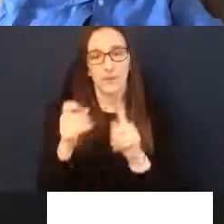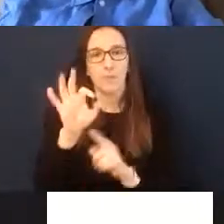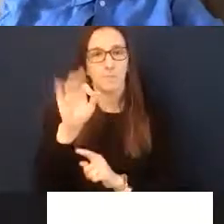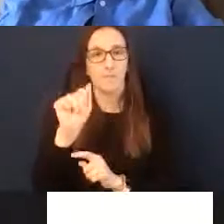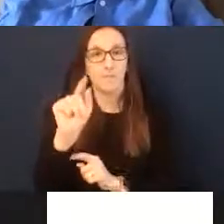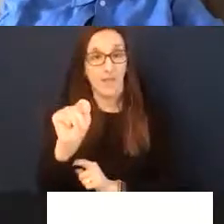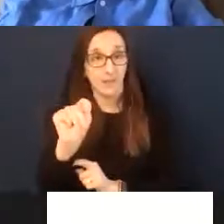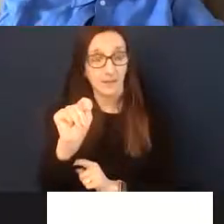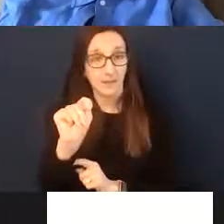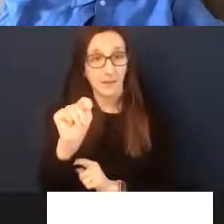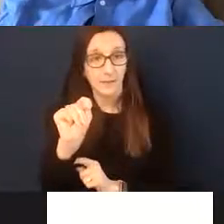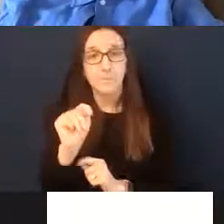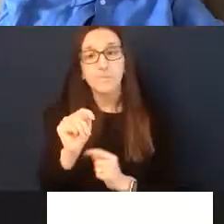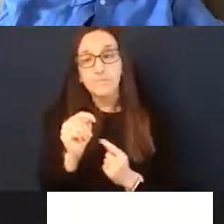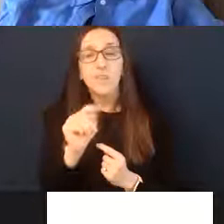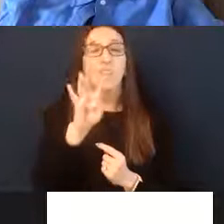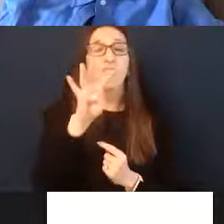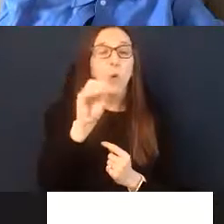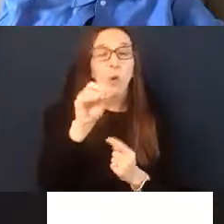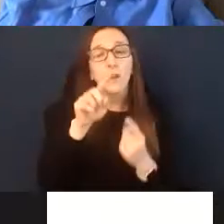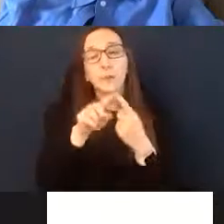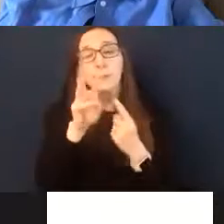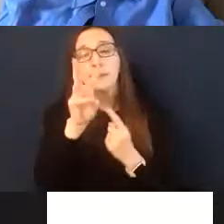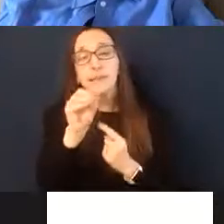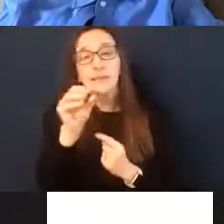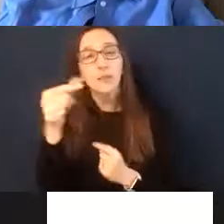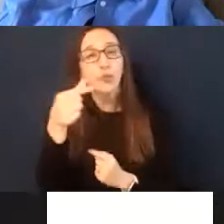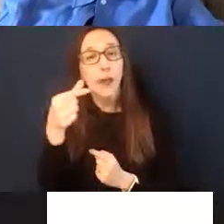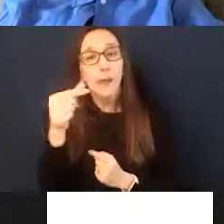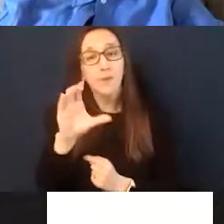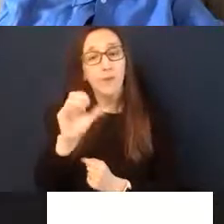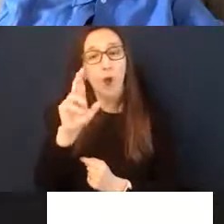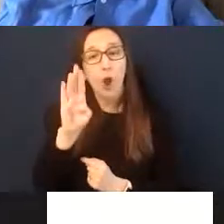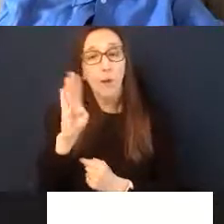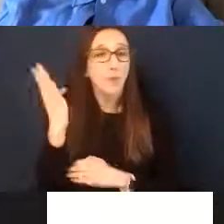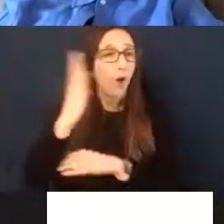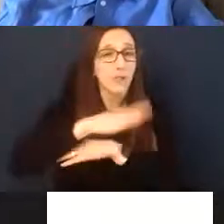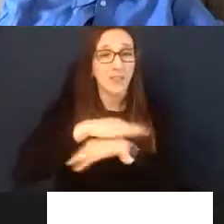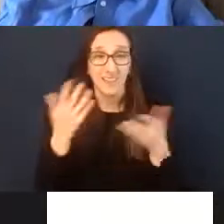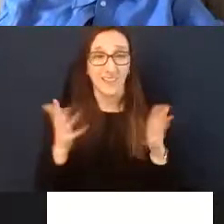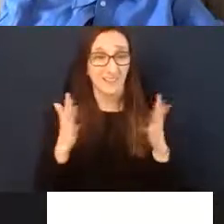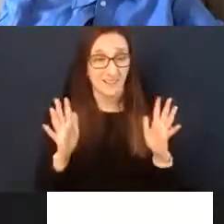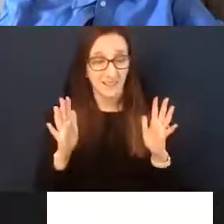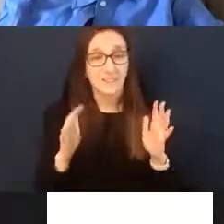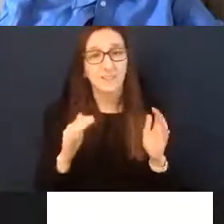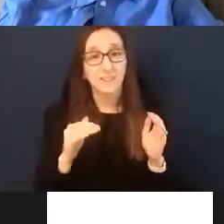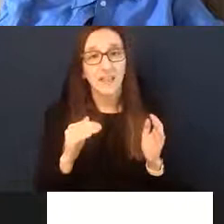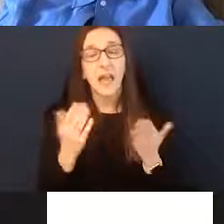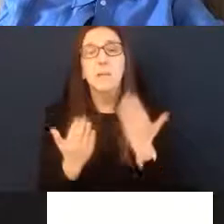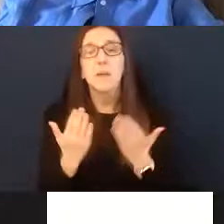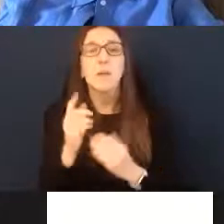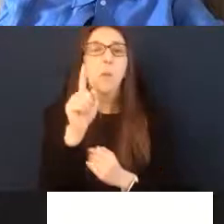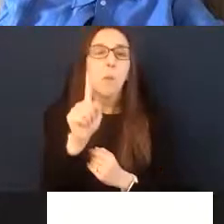total of 40 to 60 grams of carbs for the whole day, and a smaller, like 1 gram